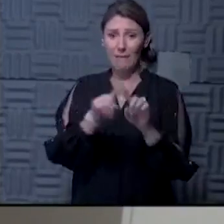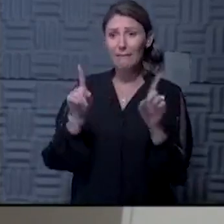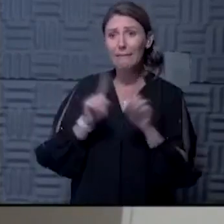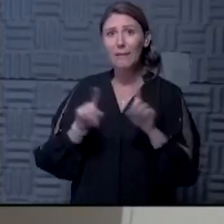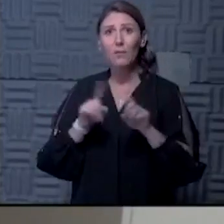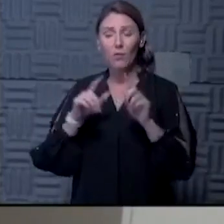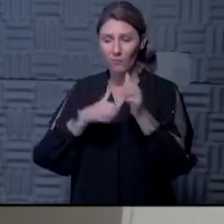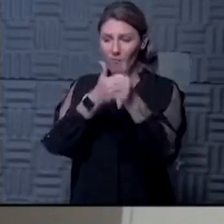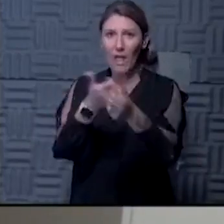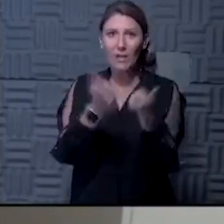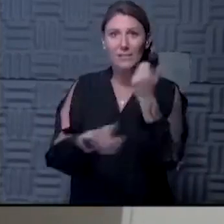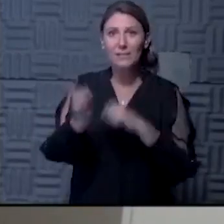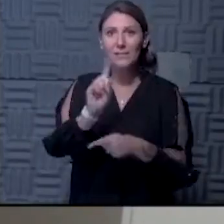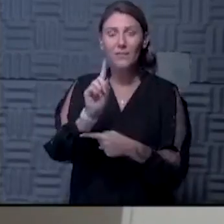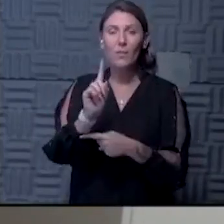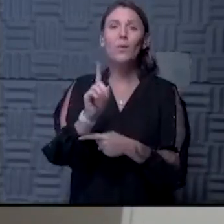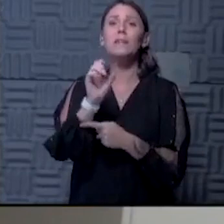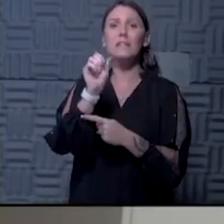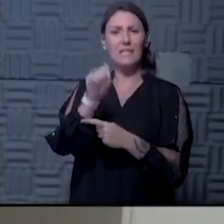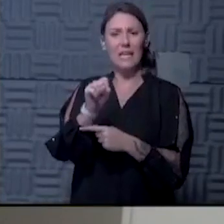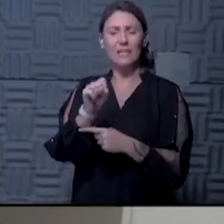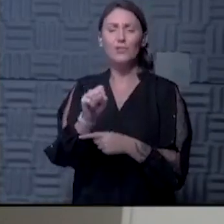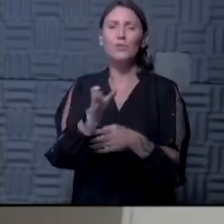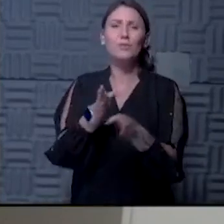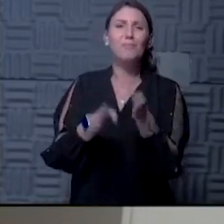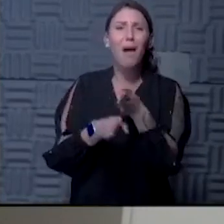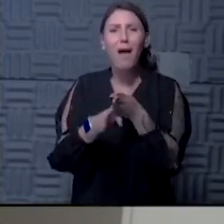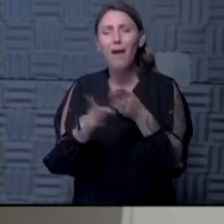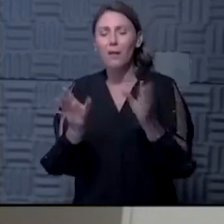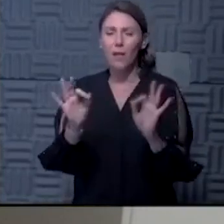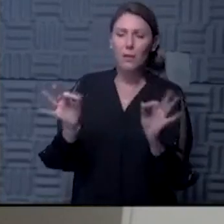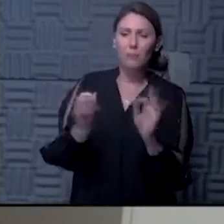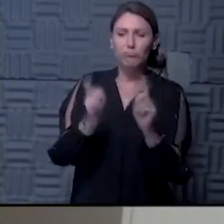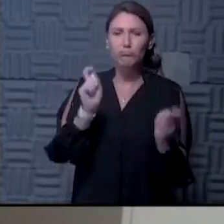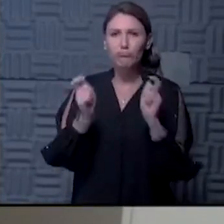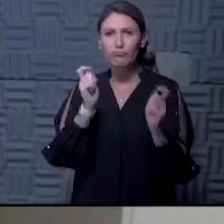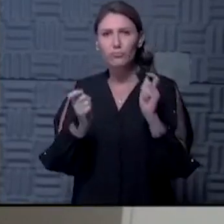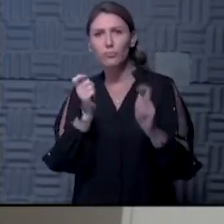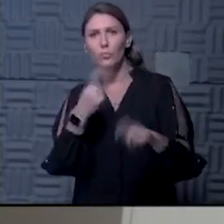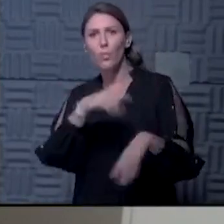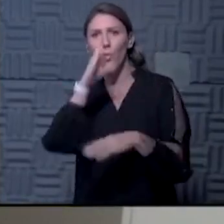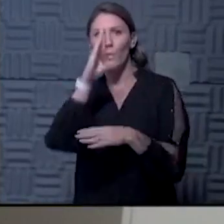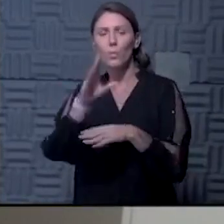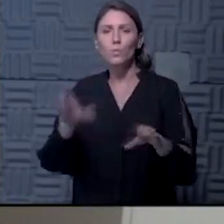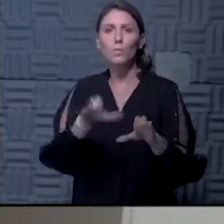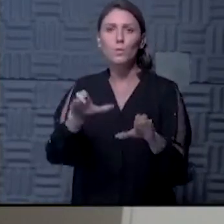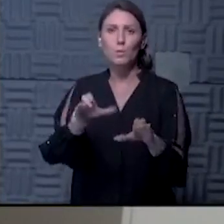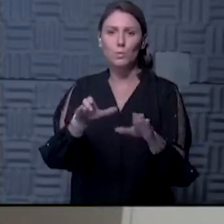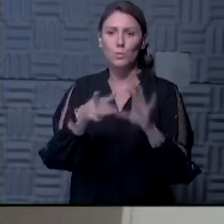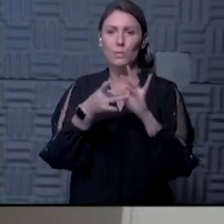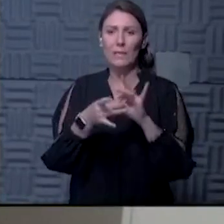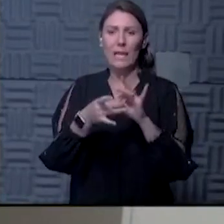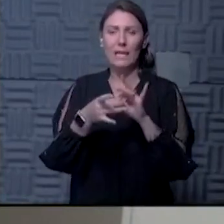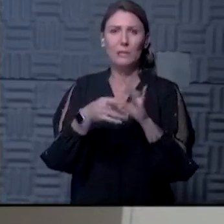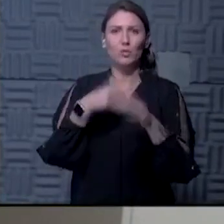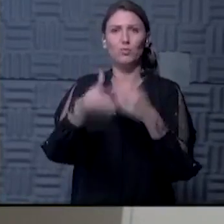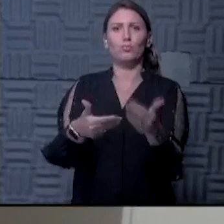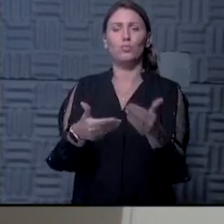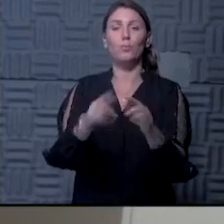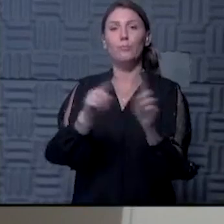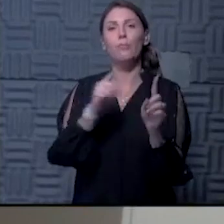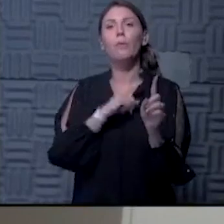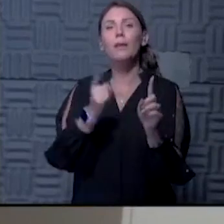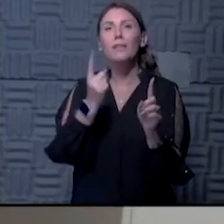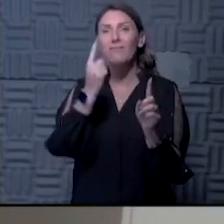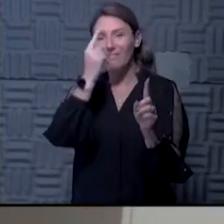you everywhere. Certainly, yeah, there are some very minor tweaks here and there that we go through in regards to those procedures. But if you think of